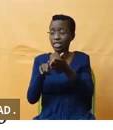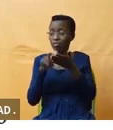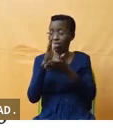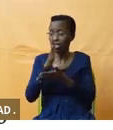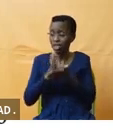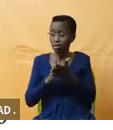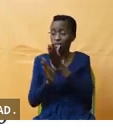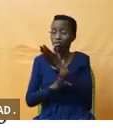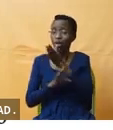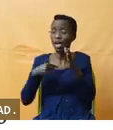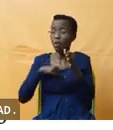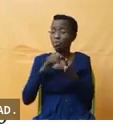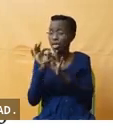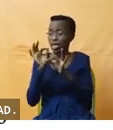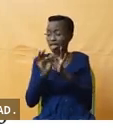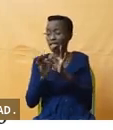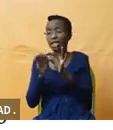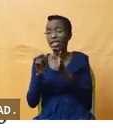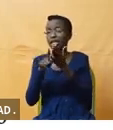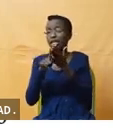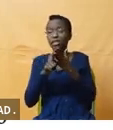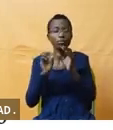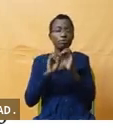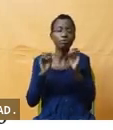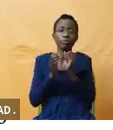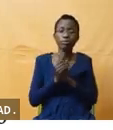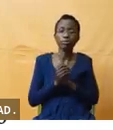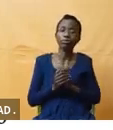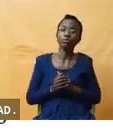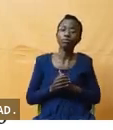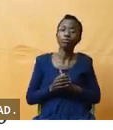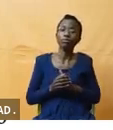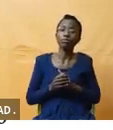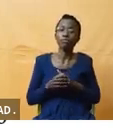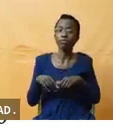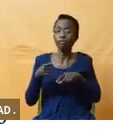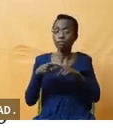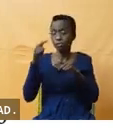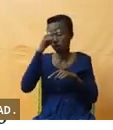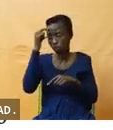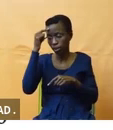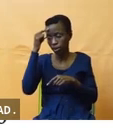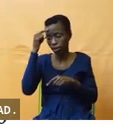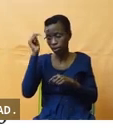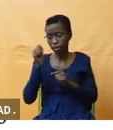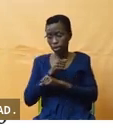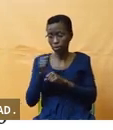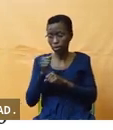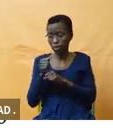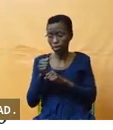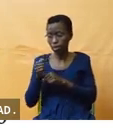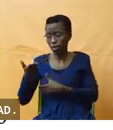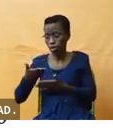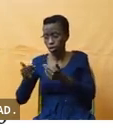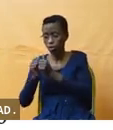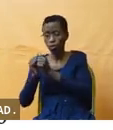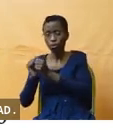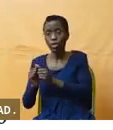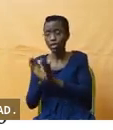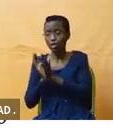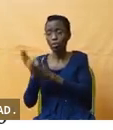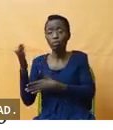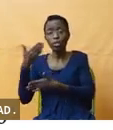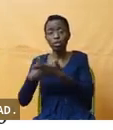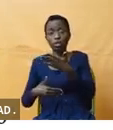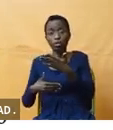exact public debt. There's not the correct figures. But since we are not able to interact with these public documents,